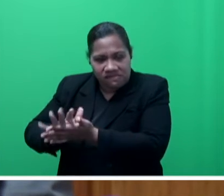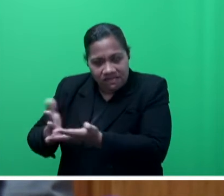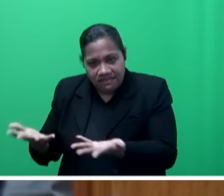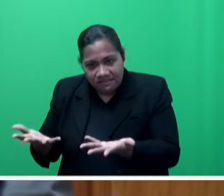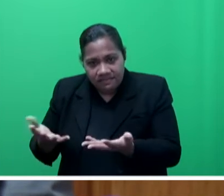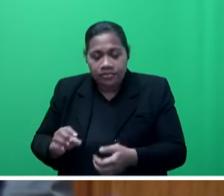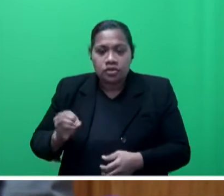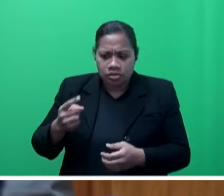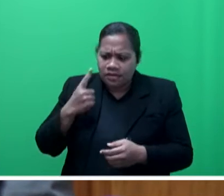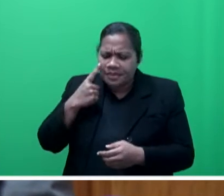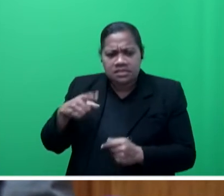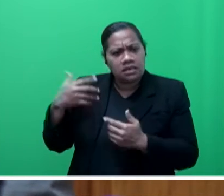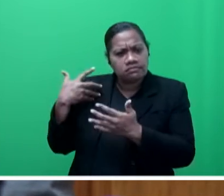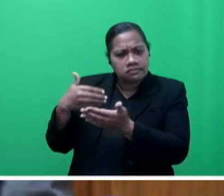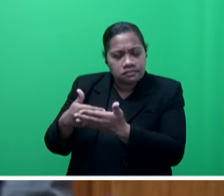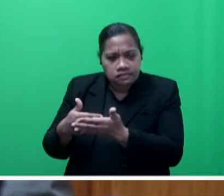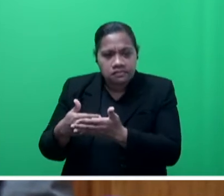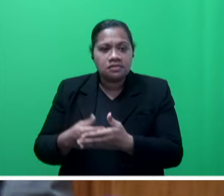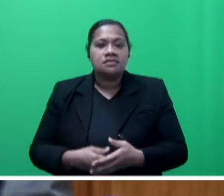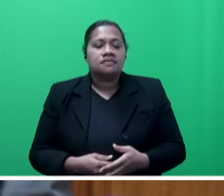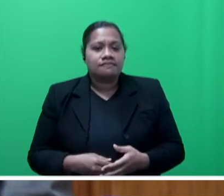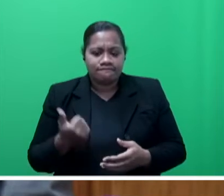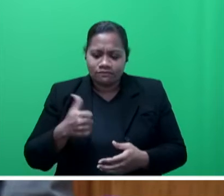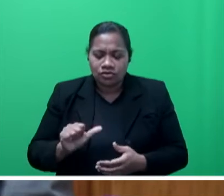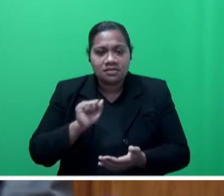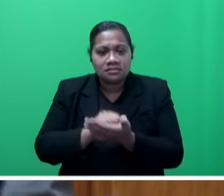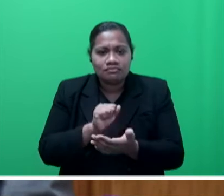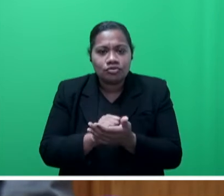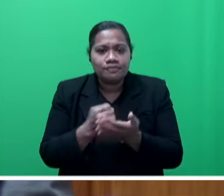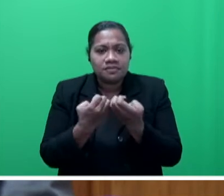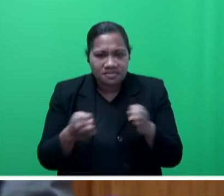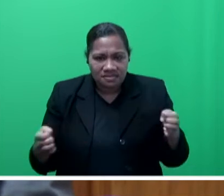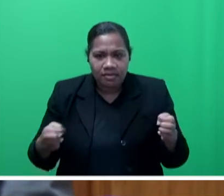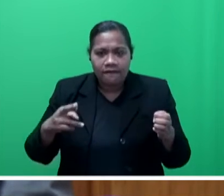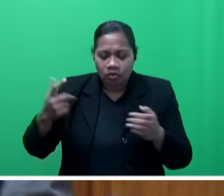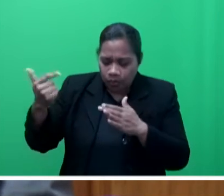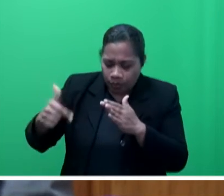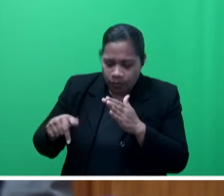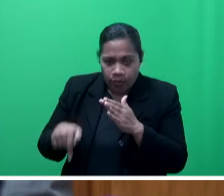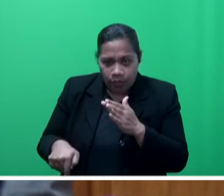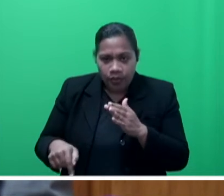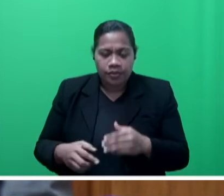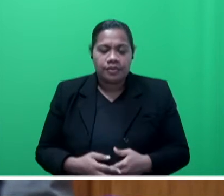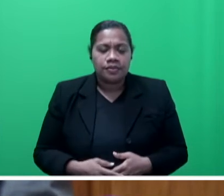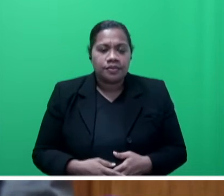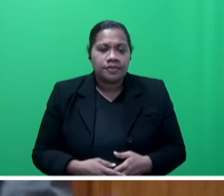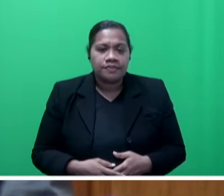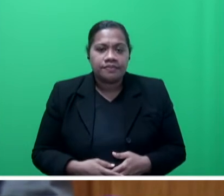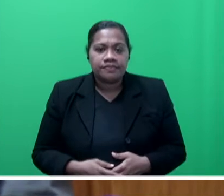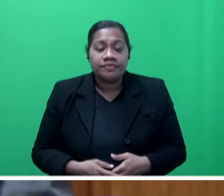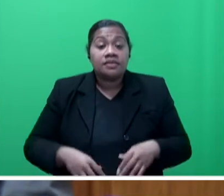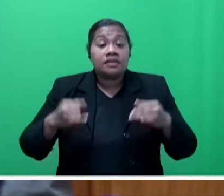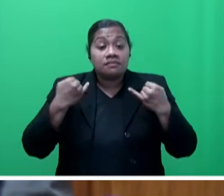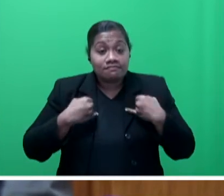heavy emphasis on using scientific methods and equipment in determining the potential for groundwater development, and also in